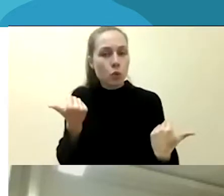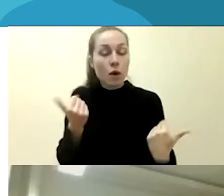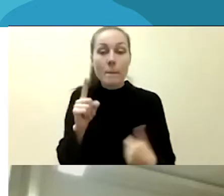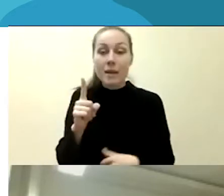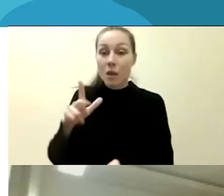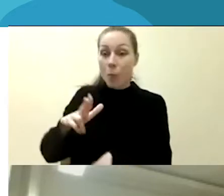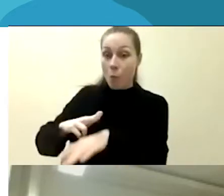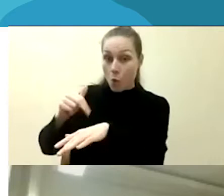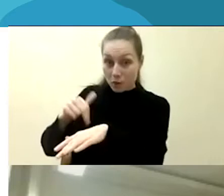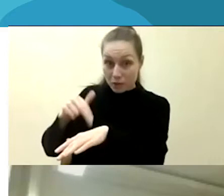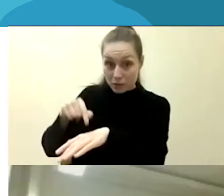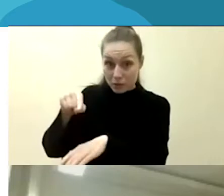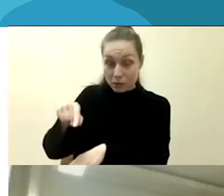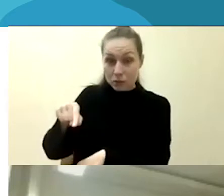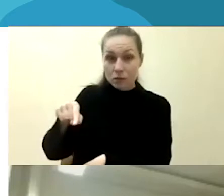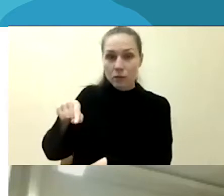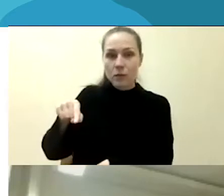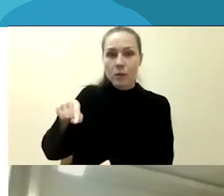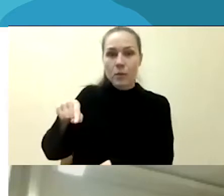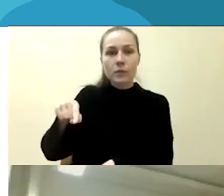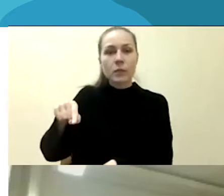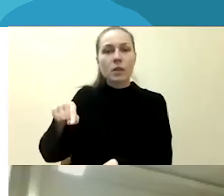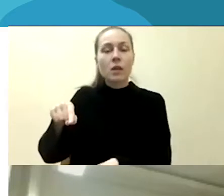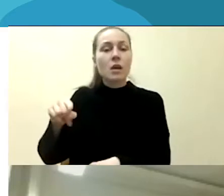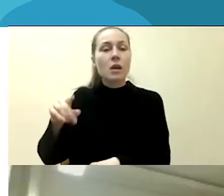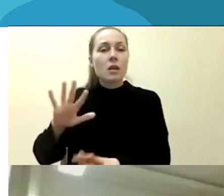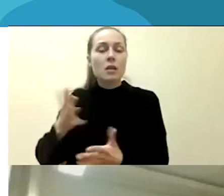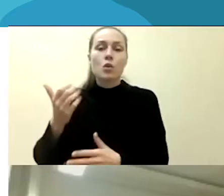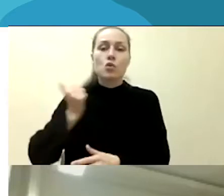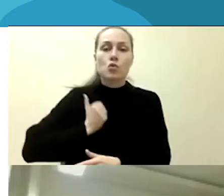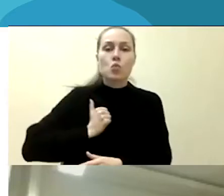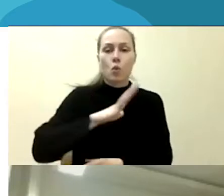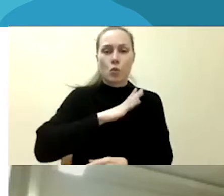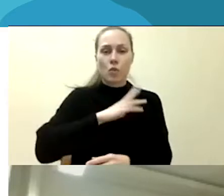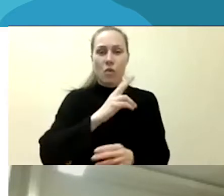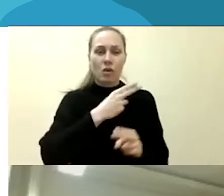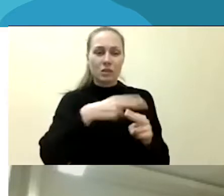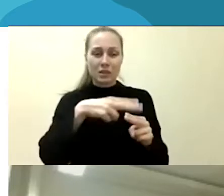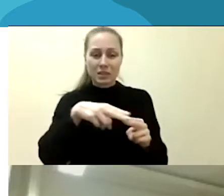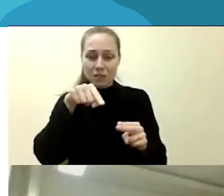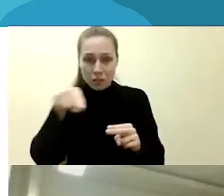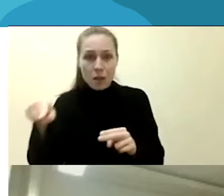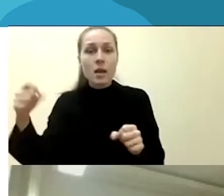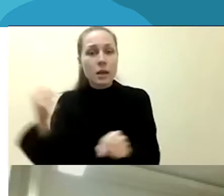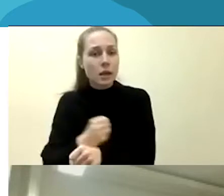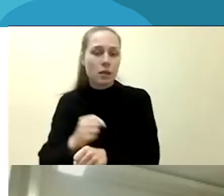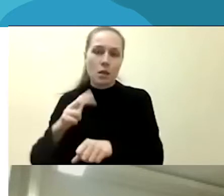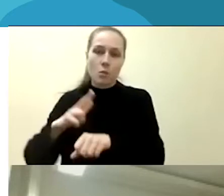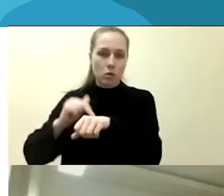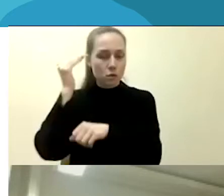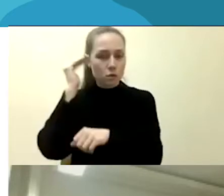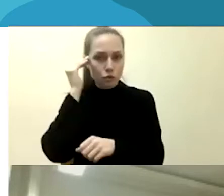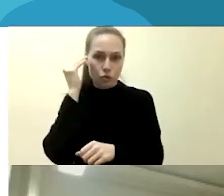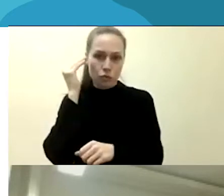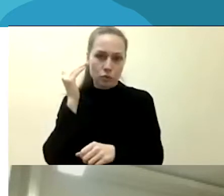And many say, we have reported before, and you put it down before we left the police station. Why